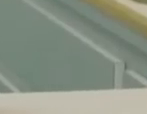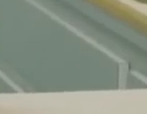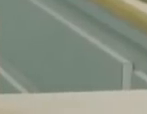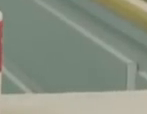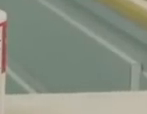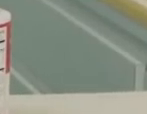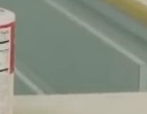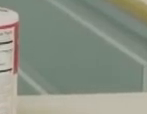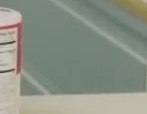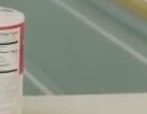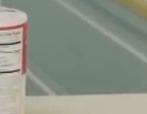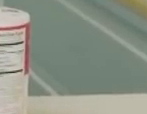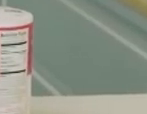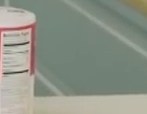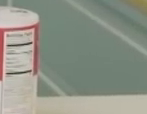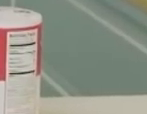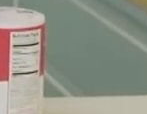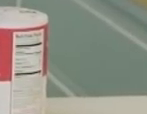We even cook.